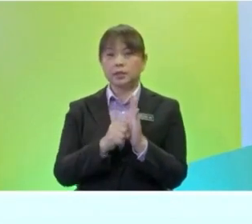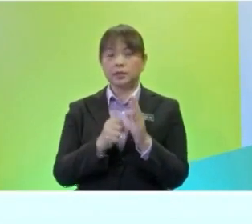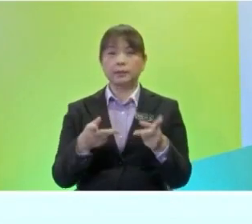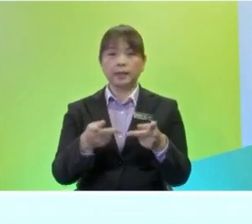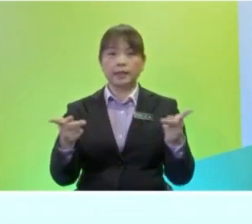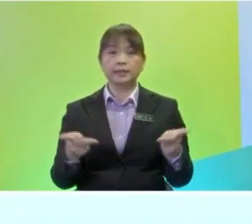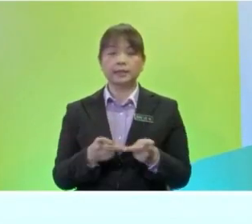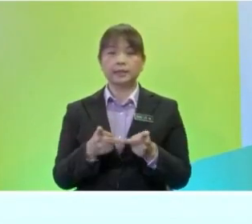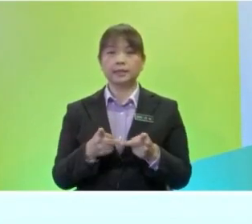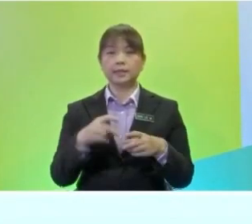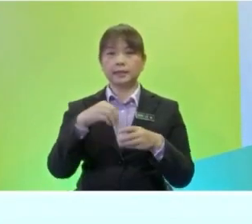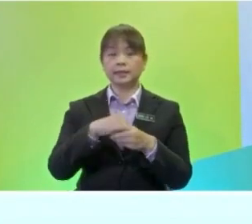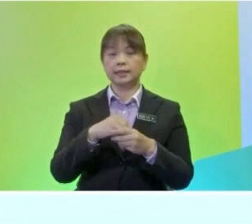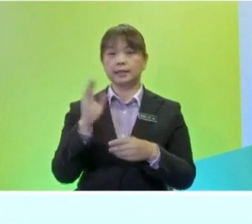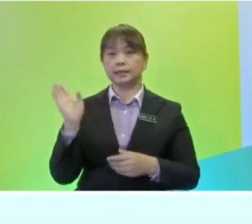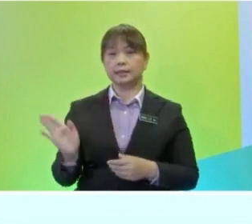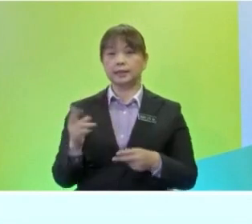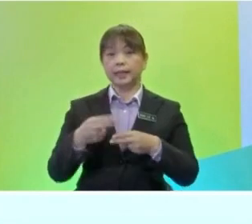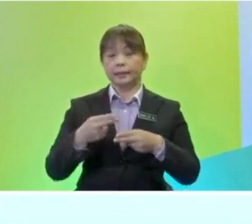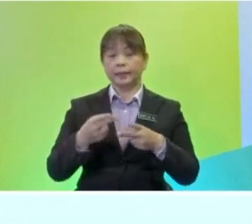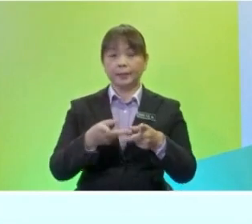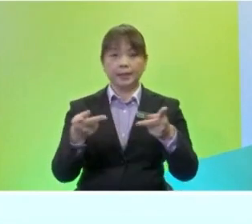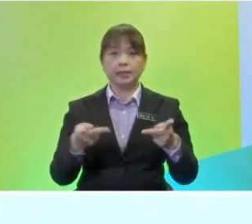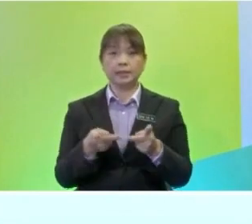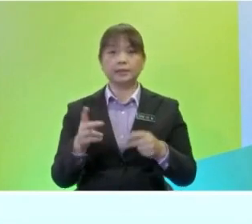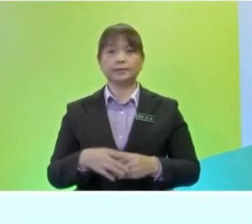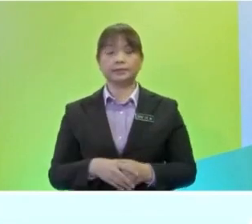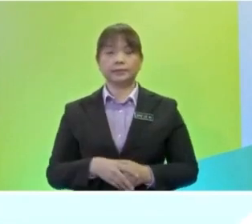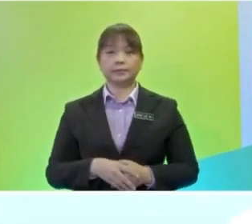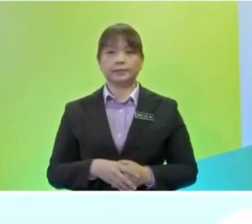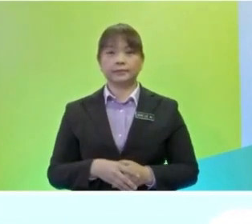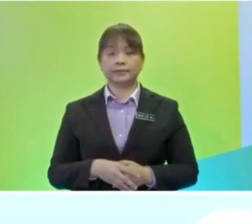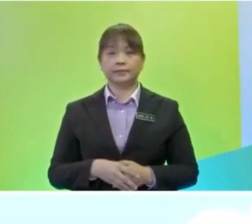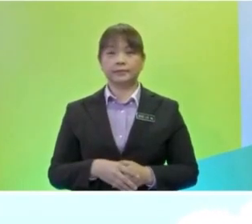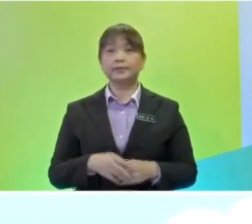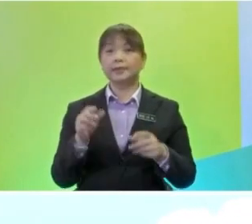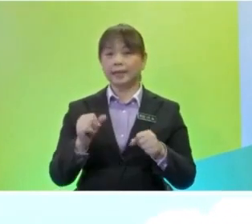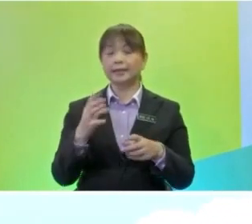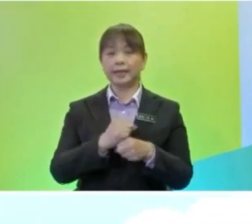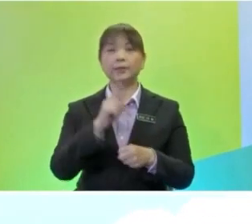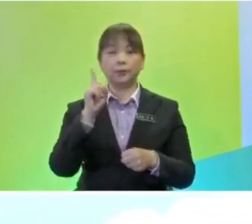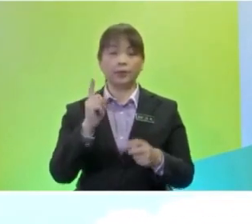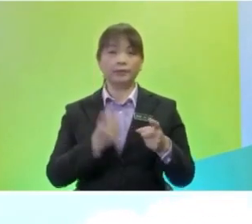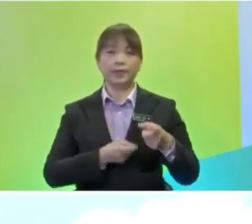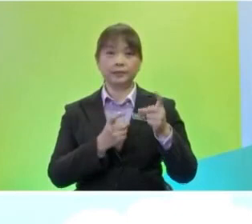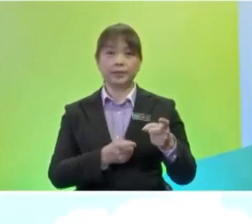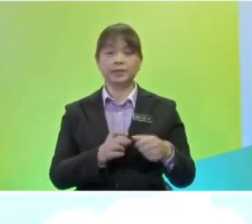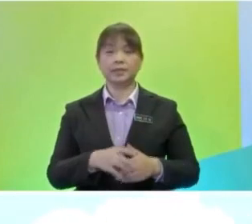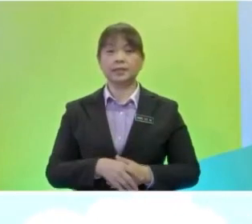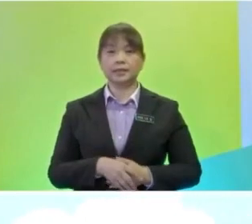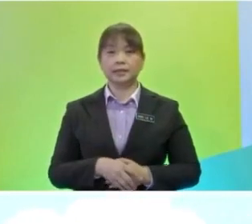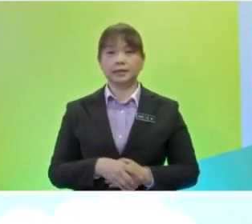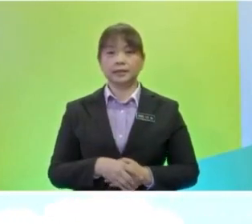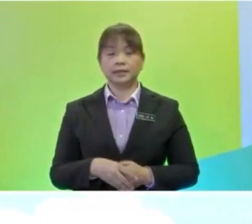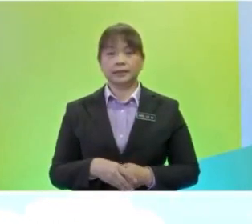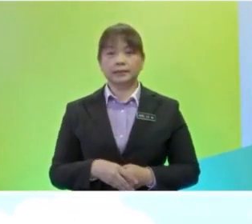Good job, Nasuha. Okay, I think I can reward Husna one star. One star for Husna. Excellent sentence. No mistake at all. Good job.